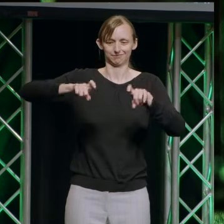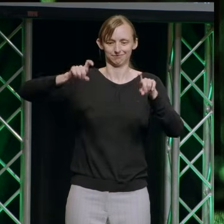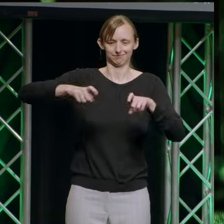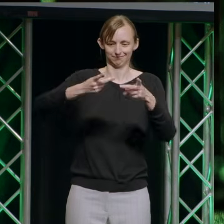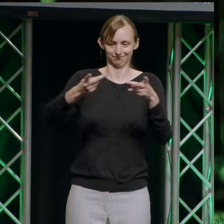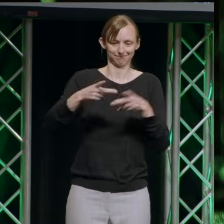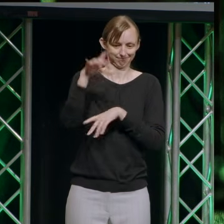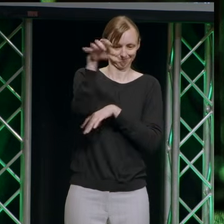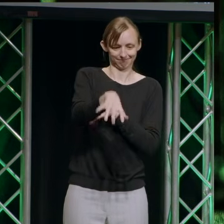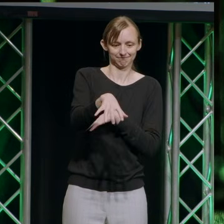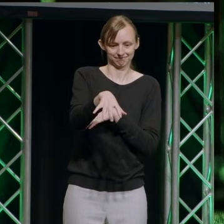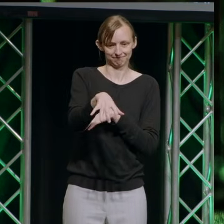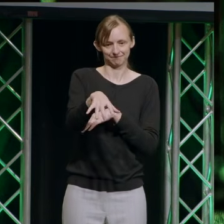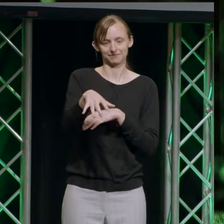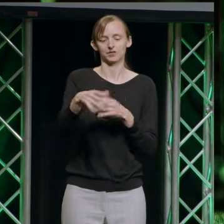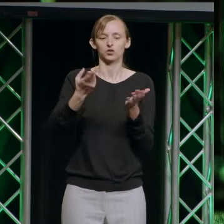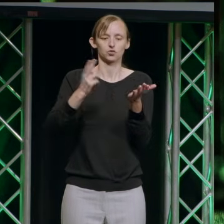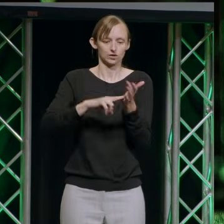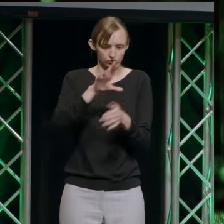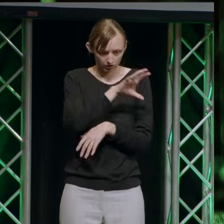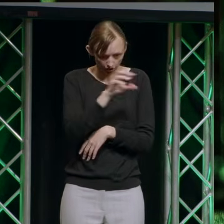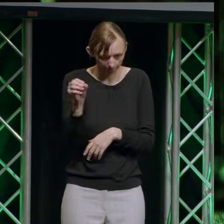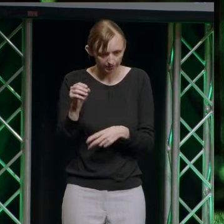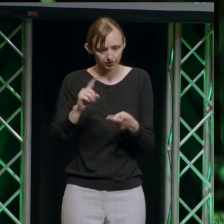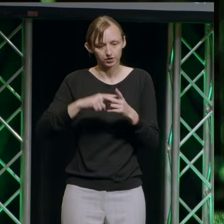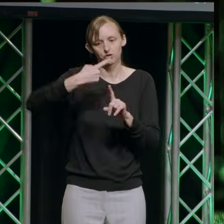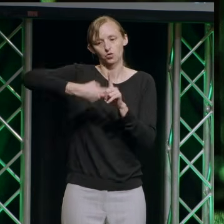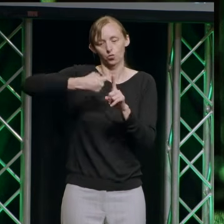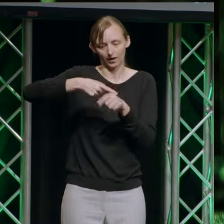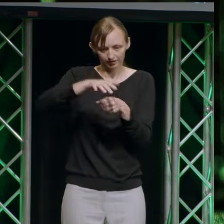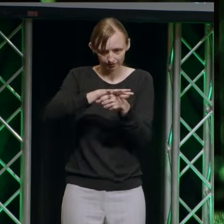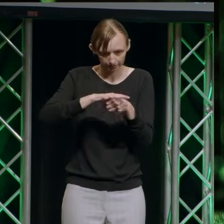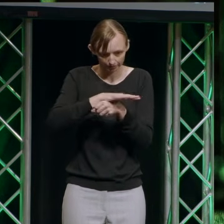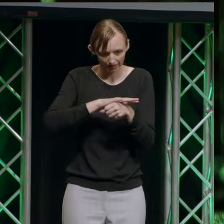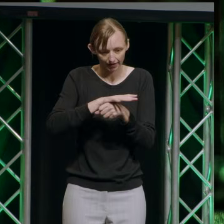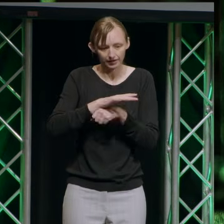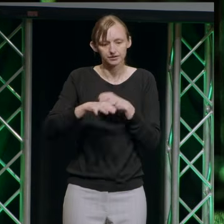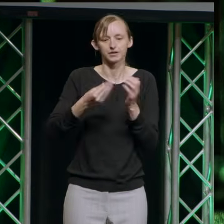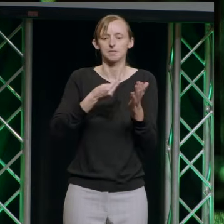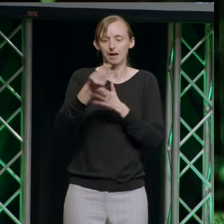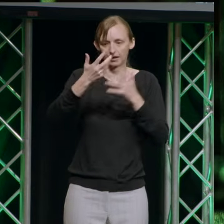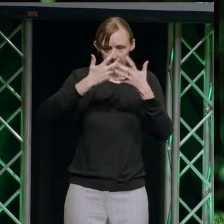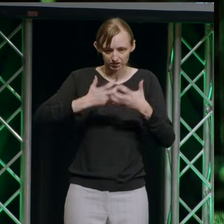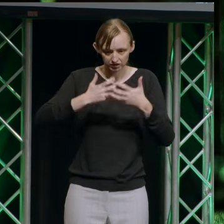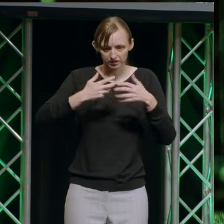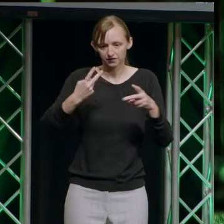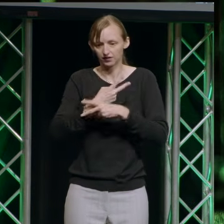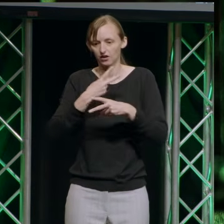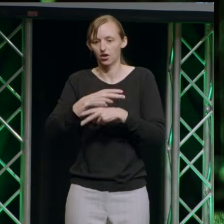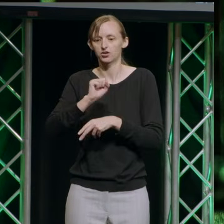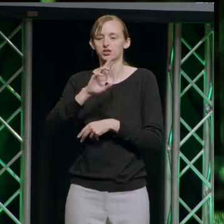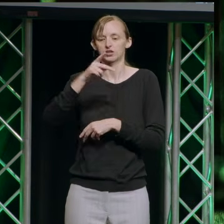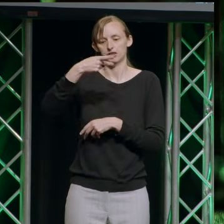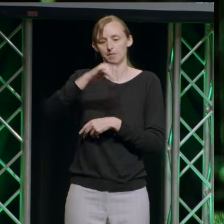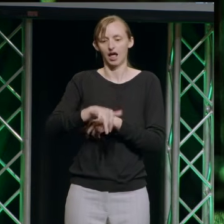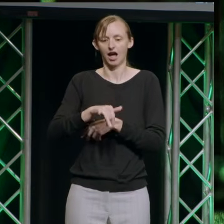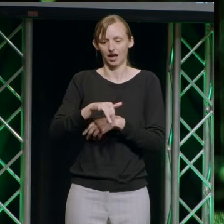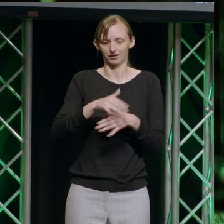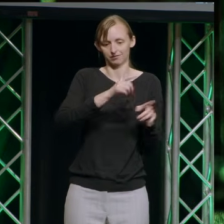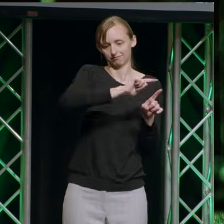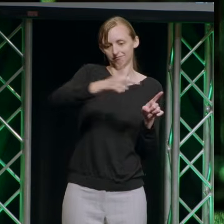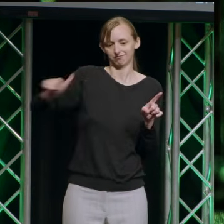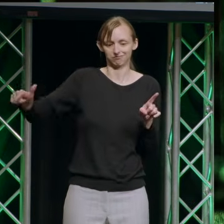This involved registering a company, renting a space, buying some machines, figuring out the supply chain of crop waste, and